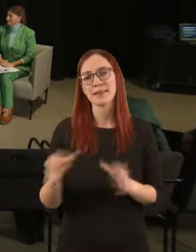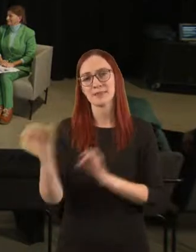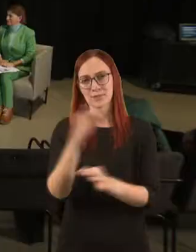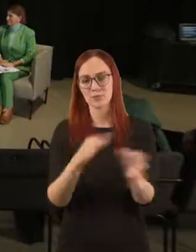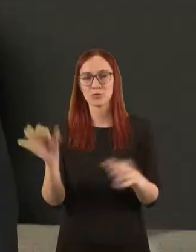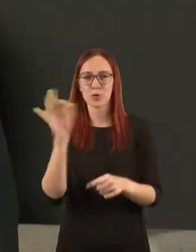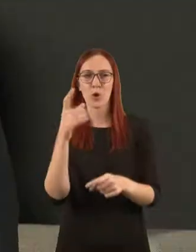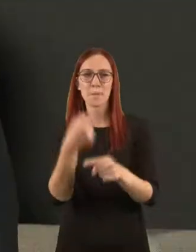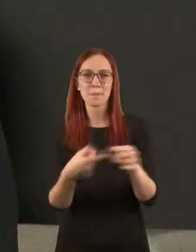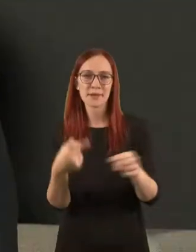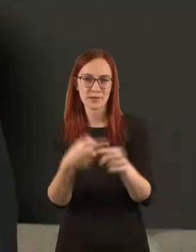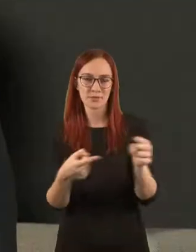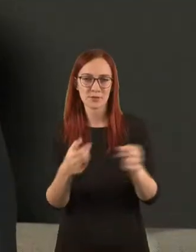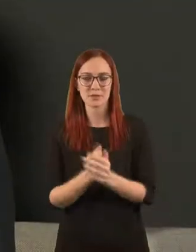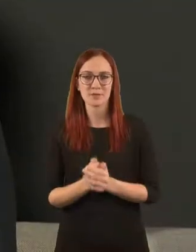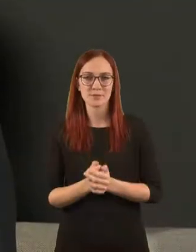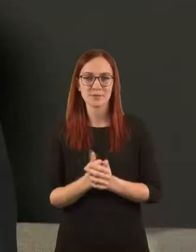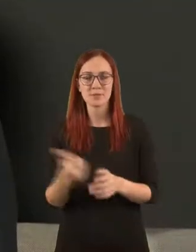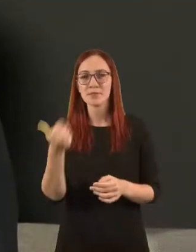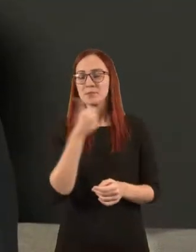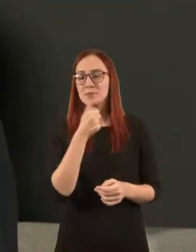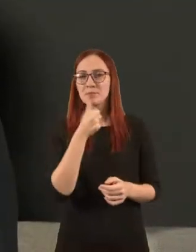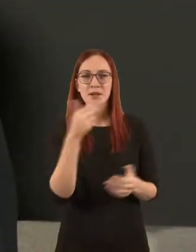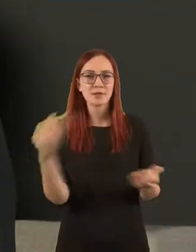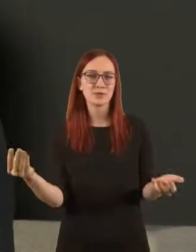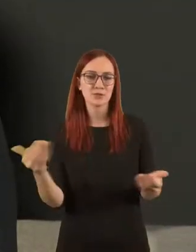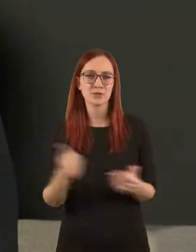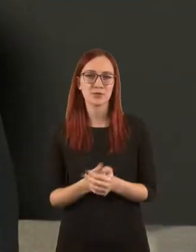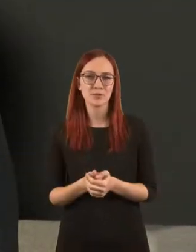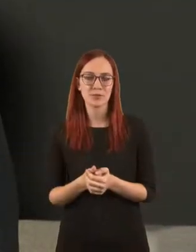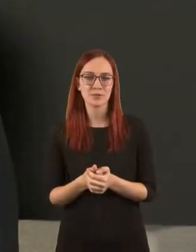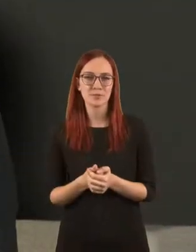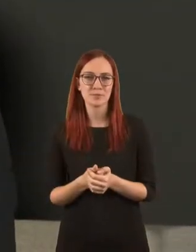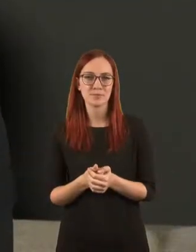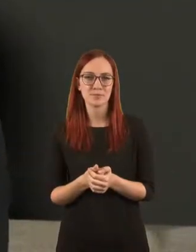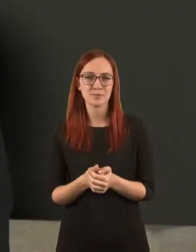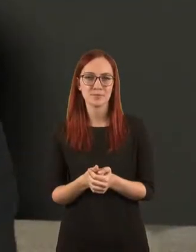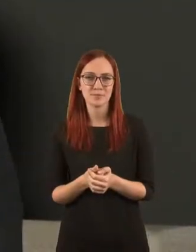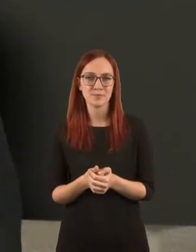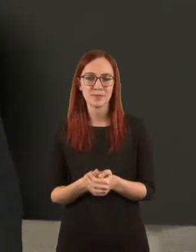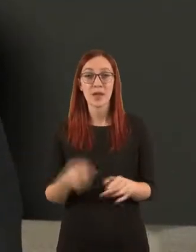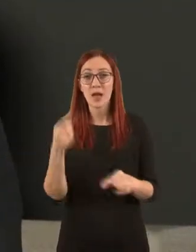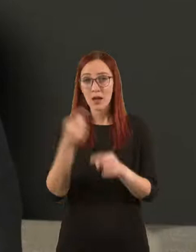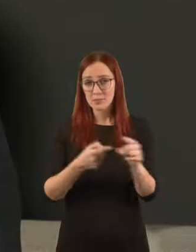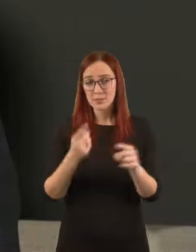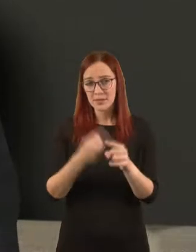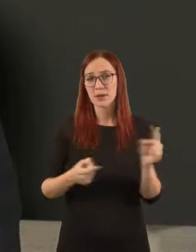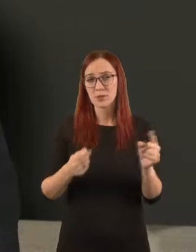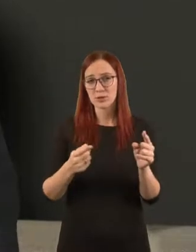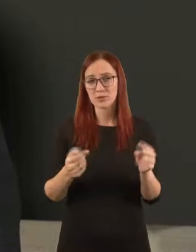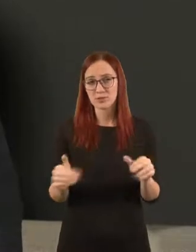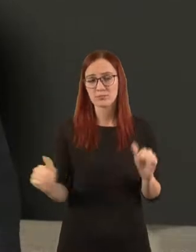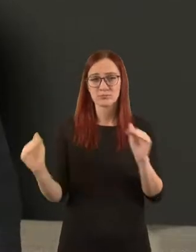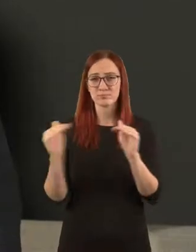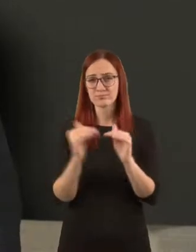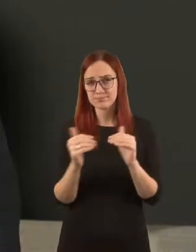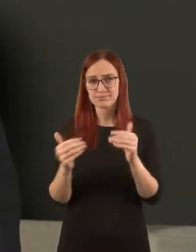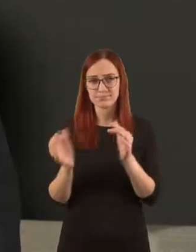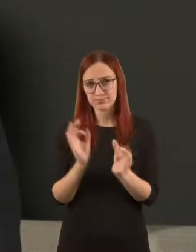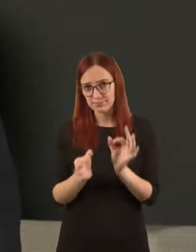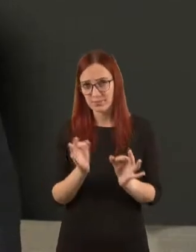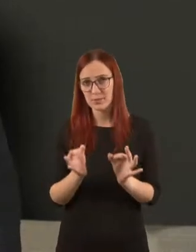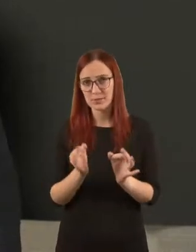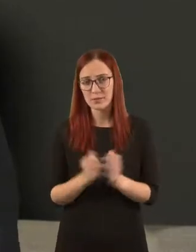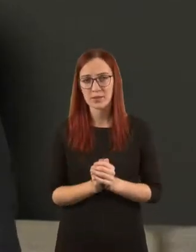have in mind certain parts of the society and business, but so the will is there, but the discussions focus on